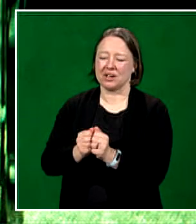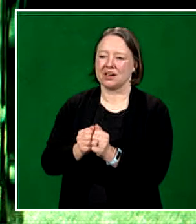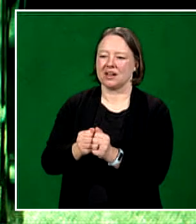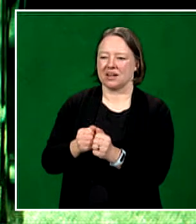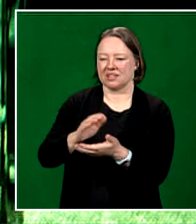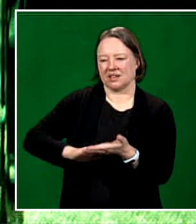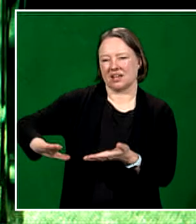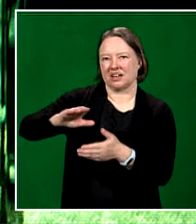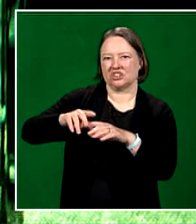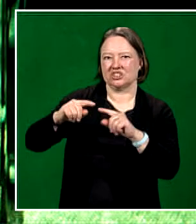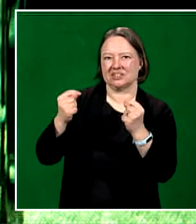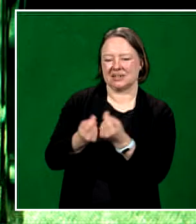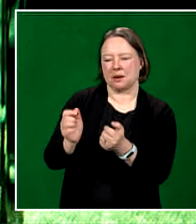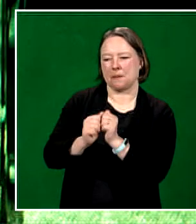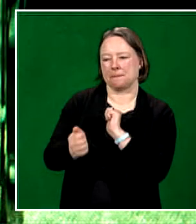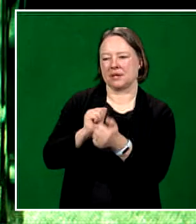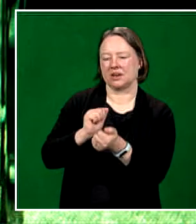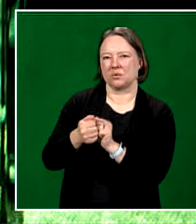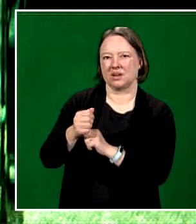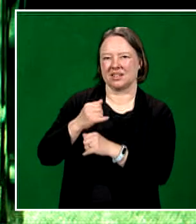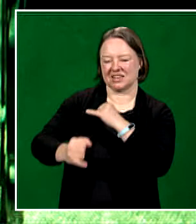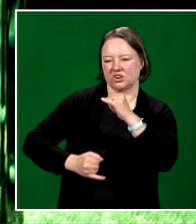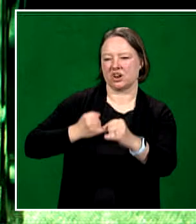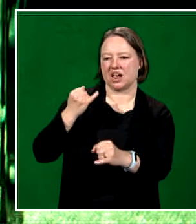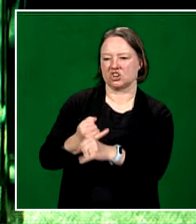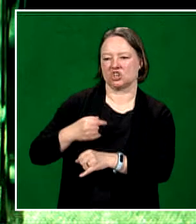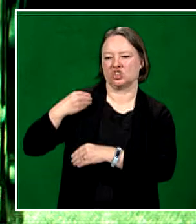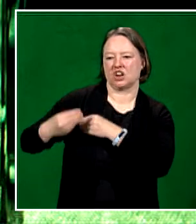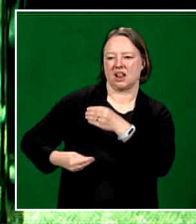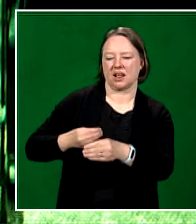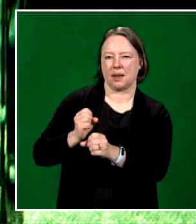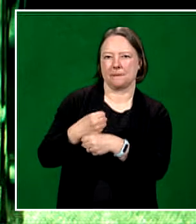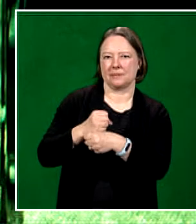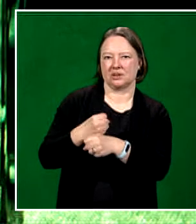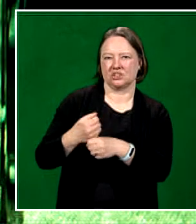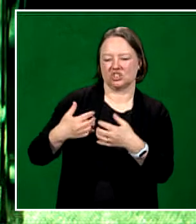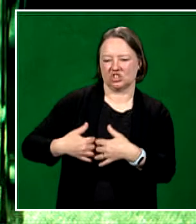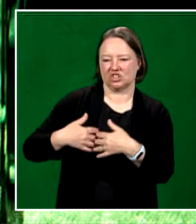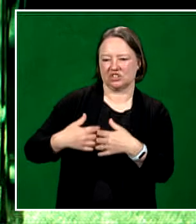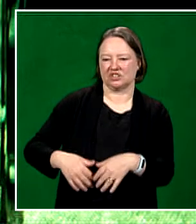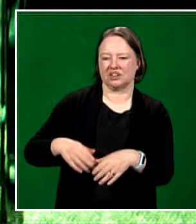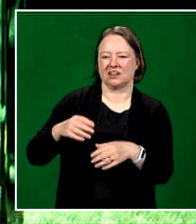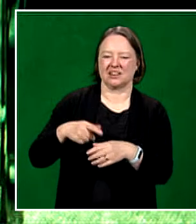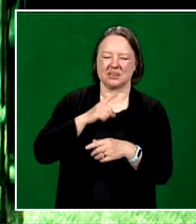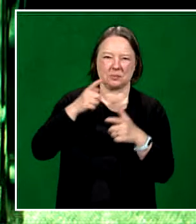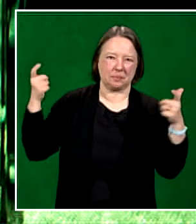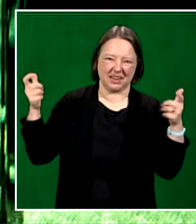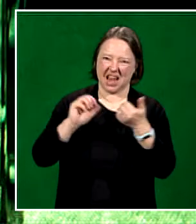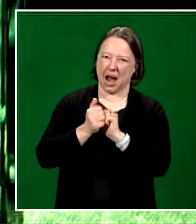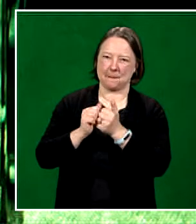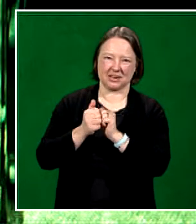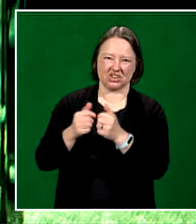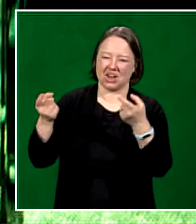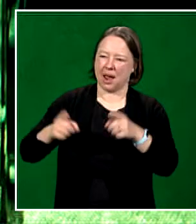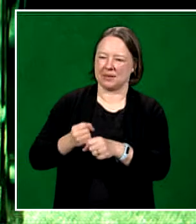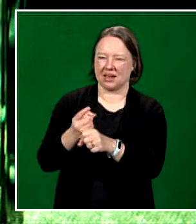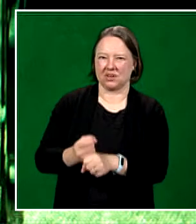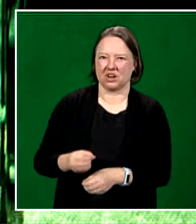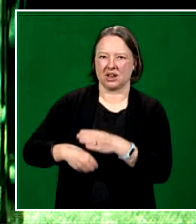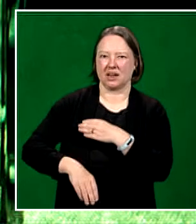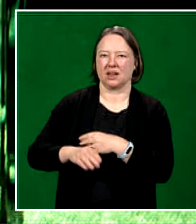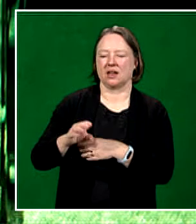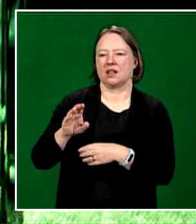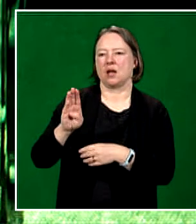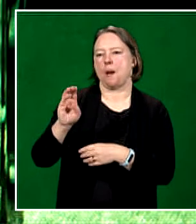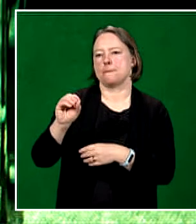team competing in the International Genetically Engineered Machine Competition. It's like a big synthetic biology competition that happens annually in Boston.